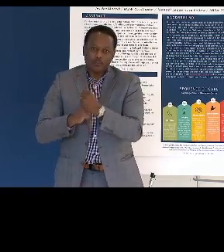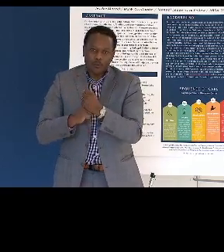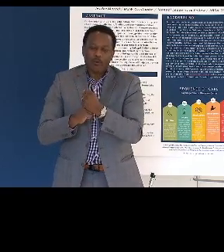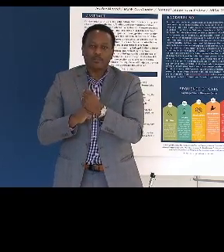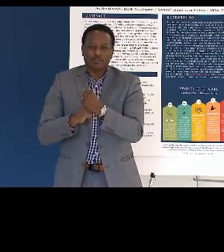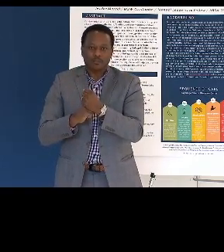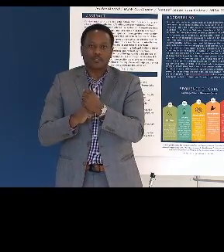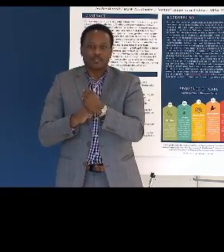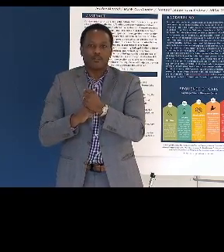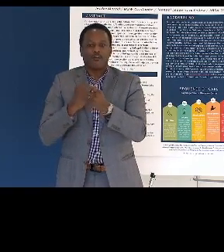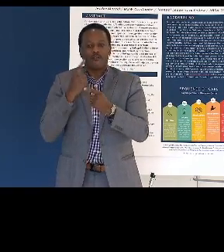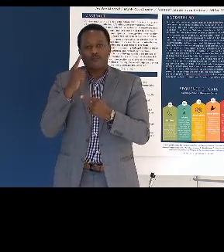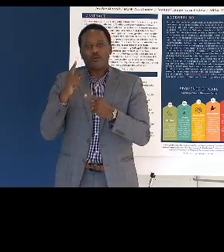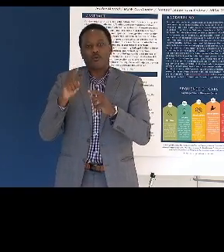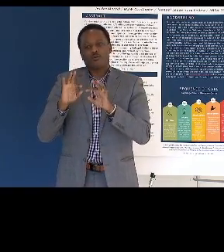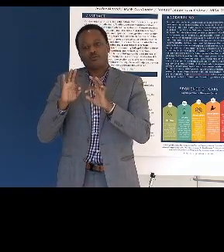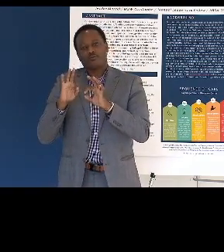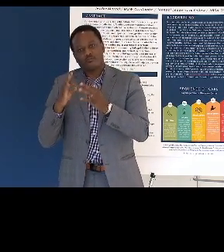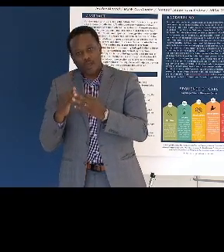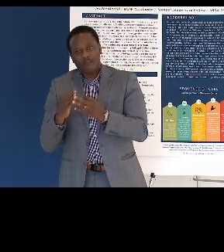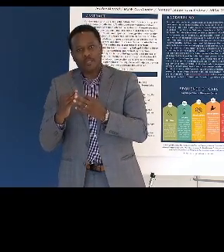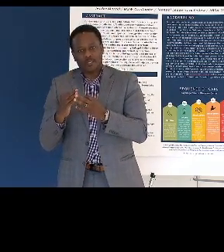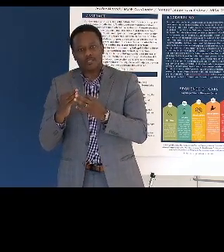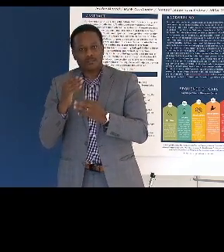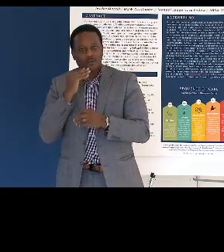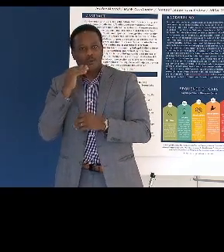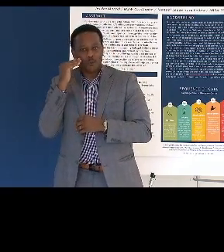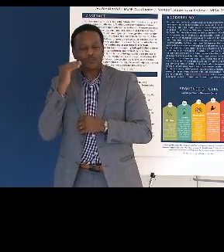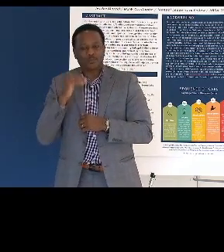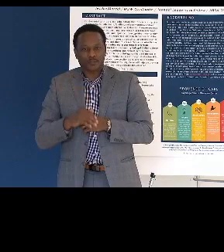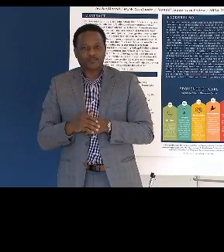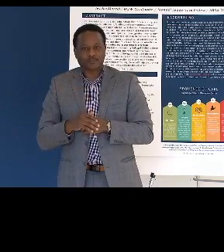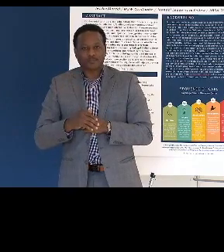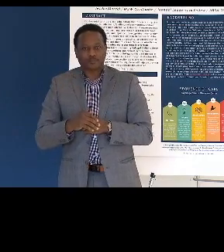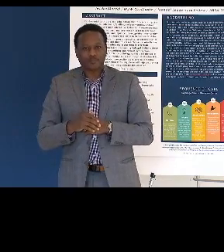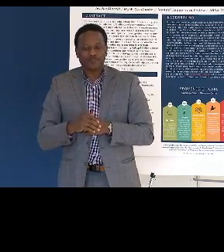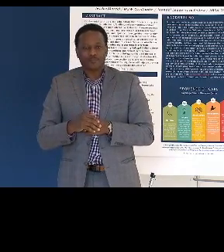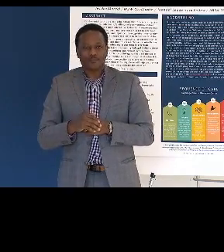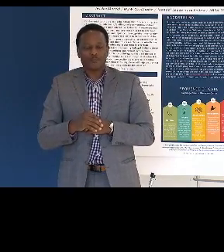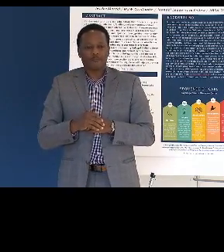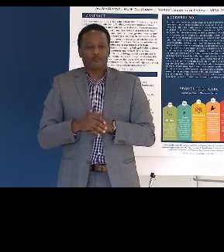to relative and kinship homes. They are